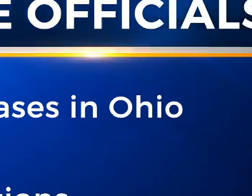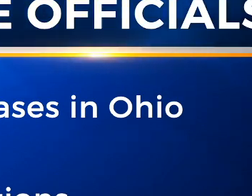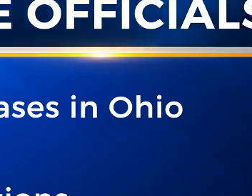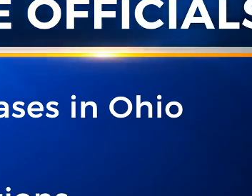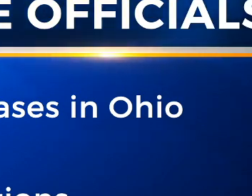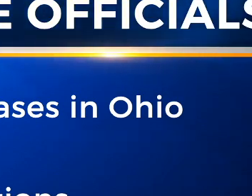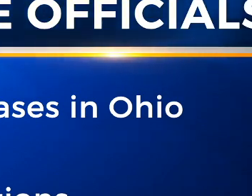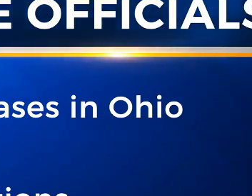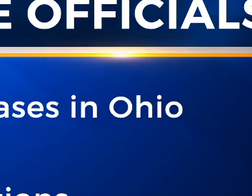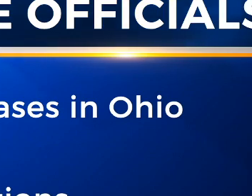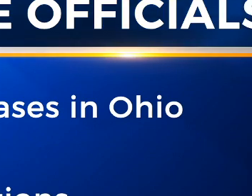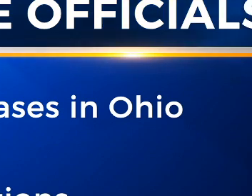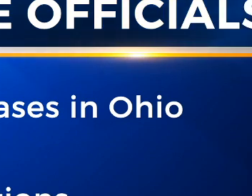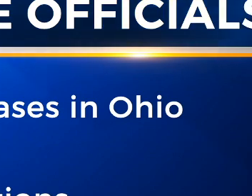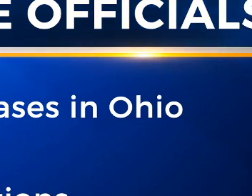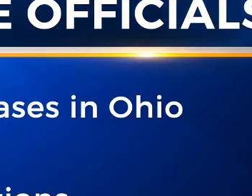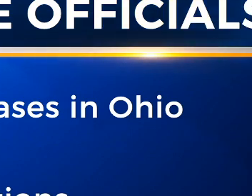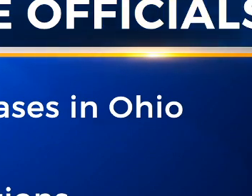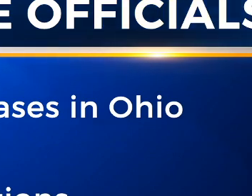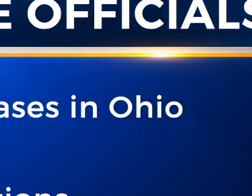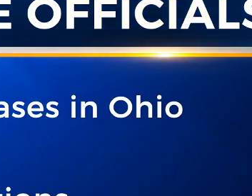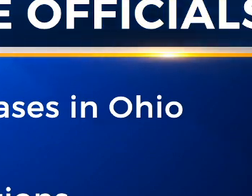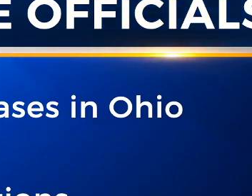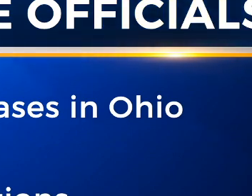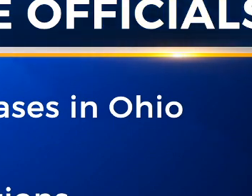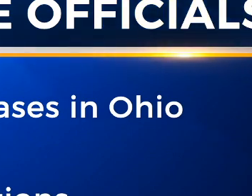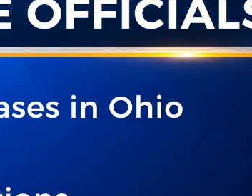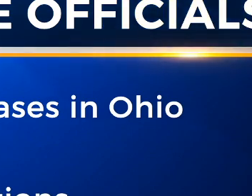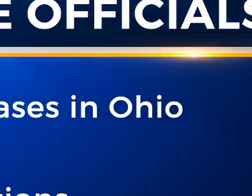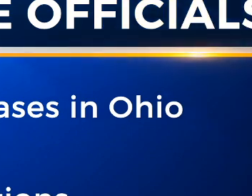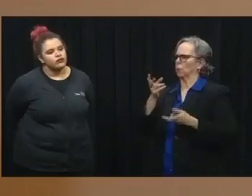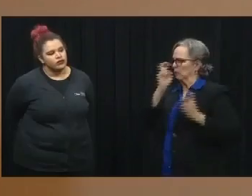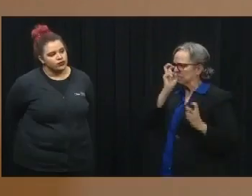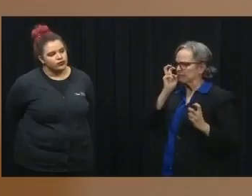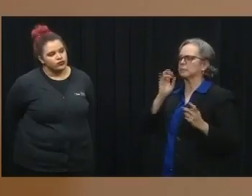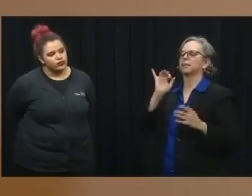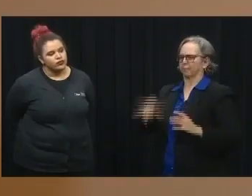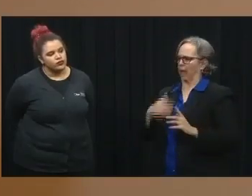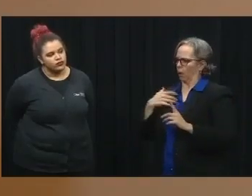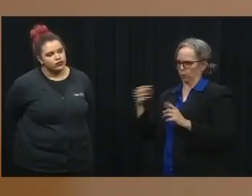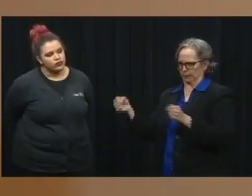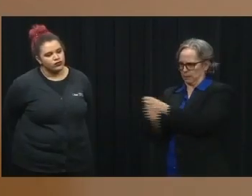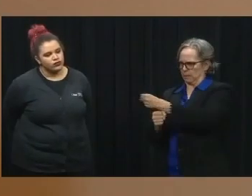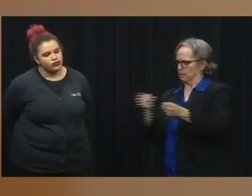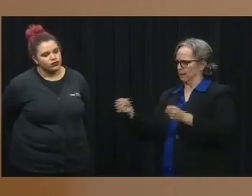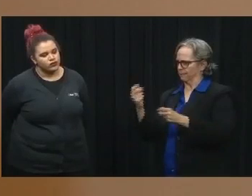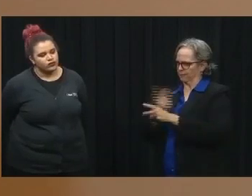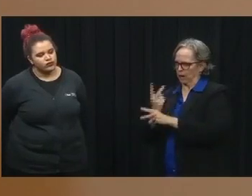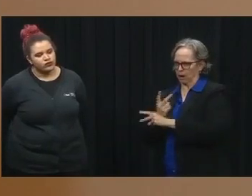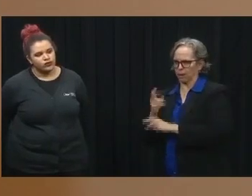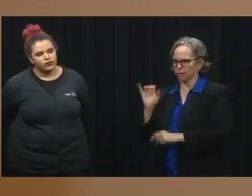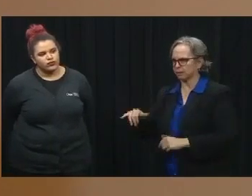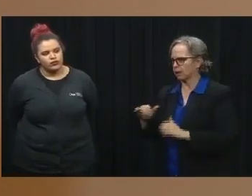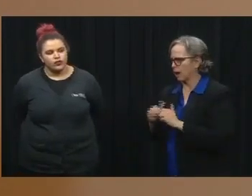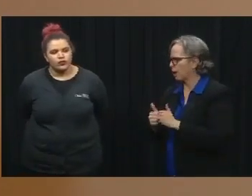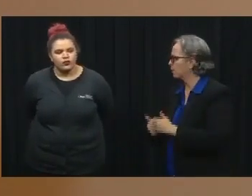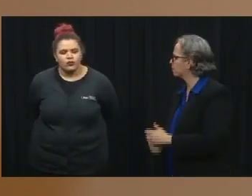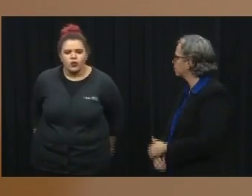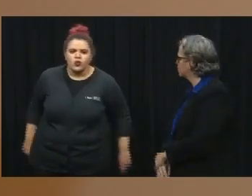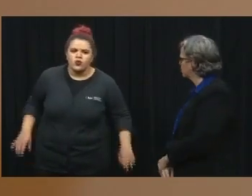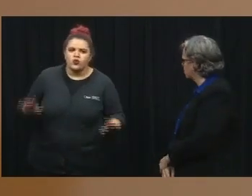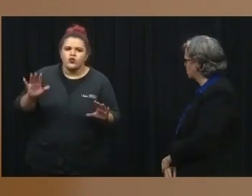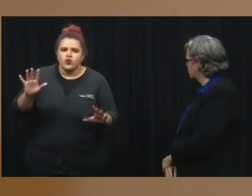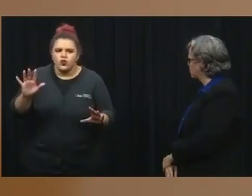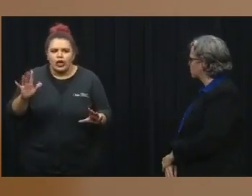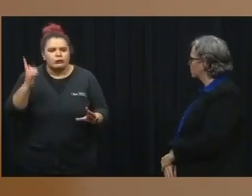everything, and increasing that capacity is what everyone is focused on right now. So I also want to know, what should